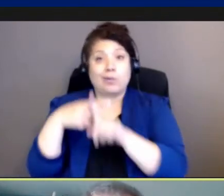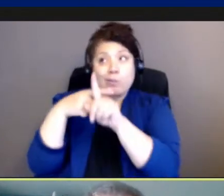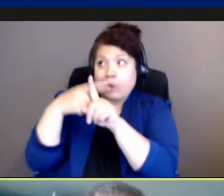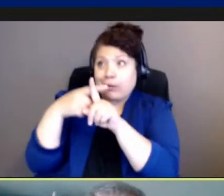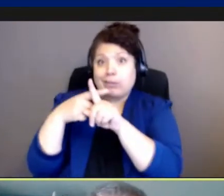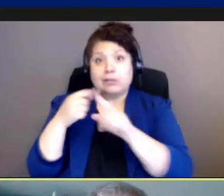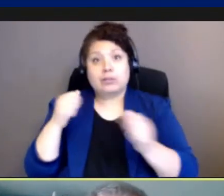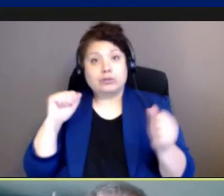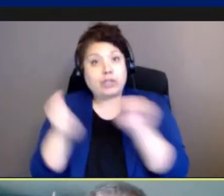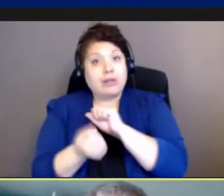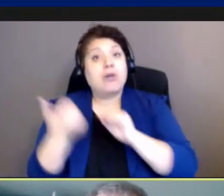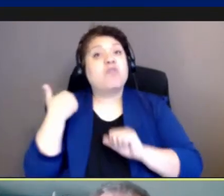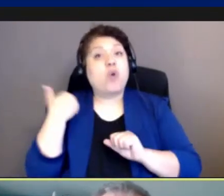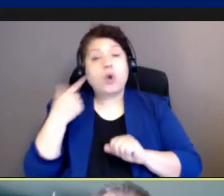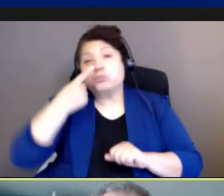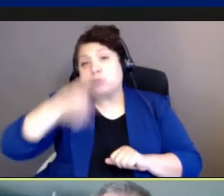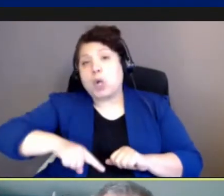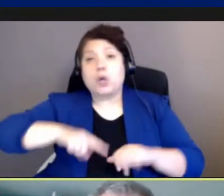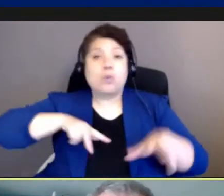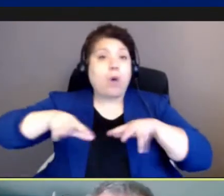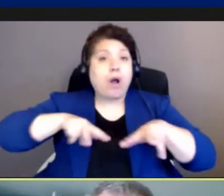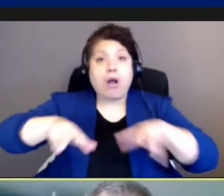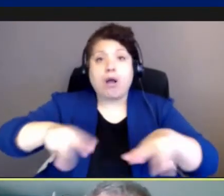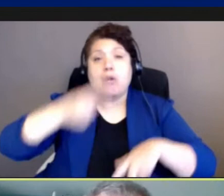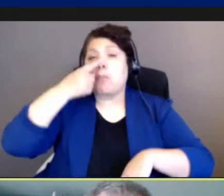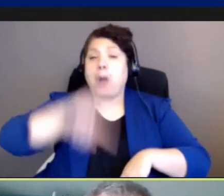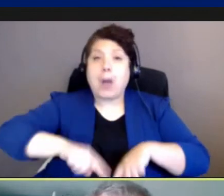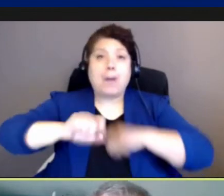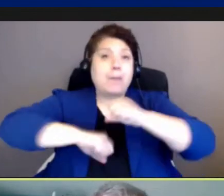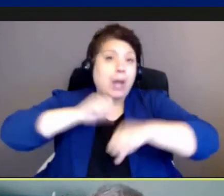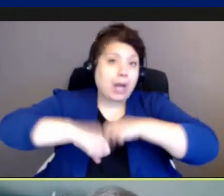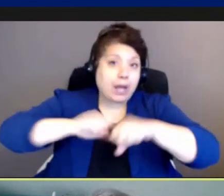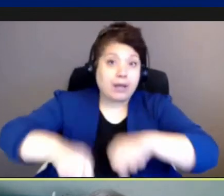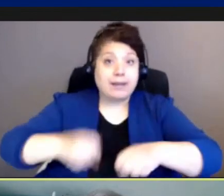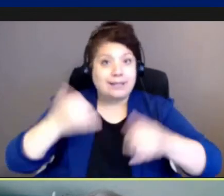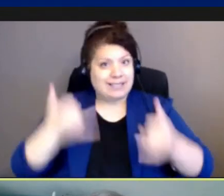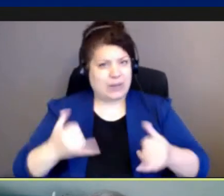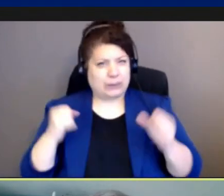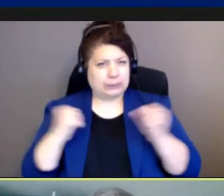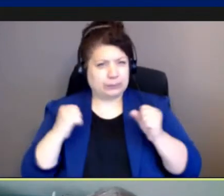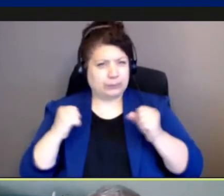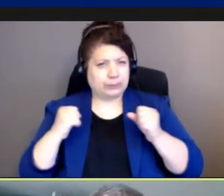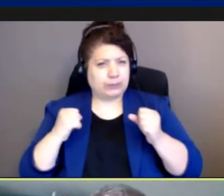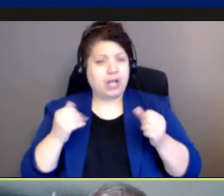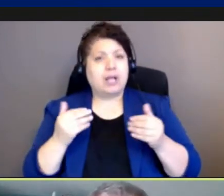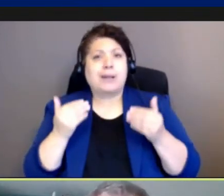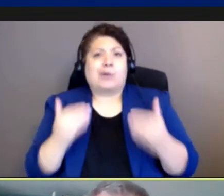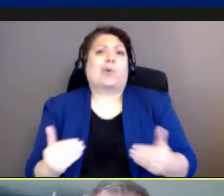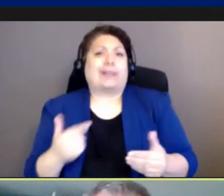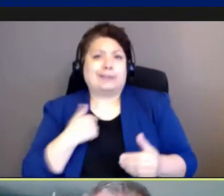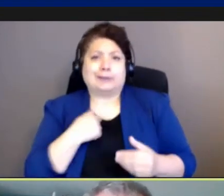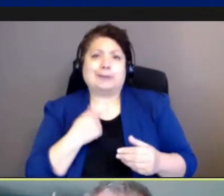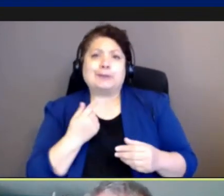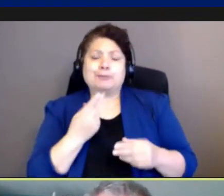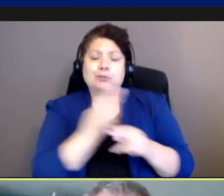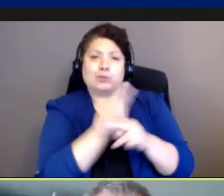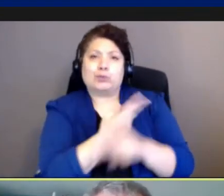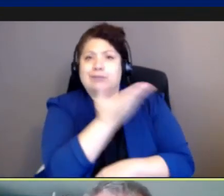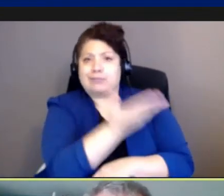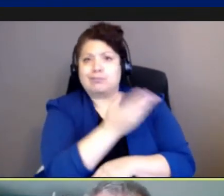walking to a destination, may have been cycling to a destination, are now going to pivot towards using transit. So we're going